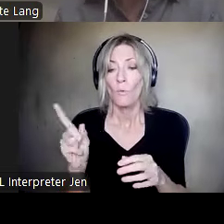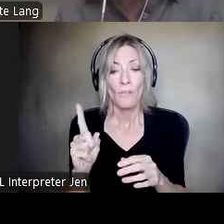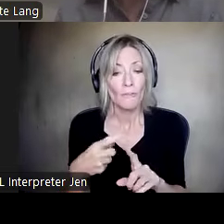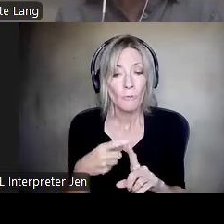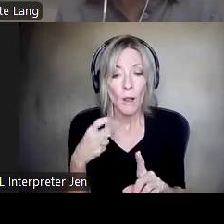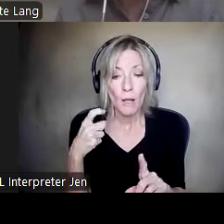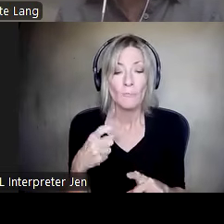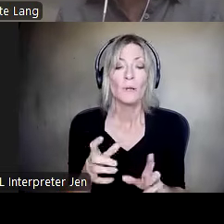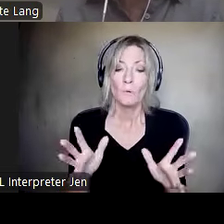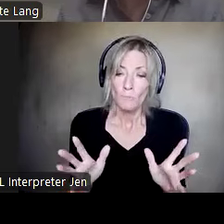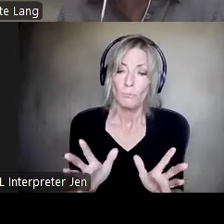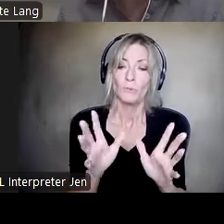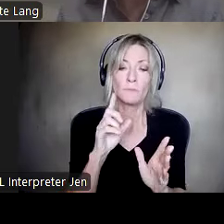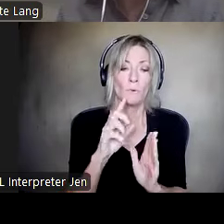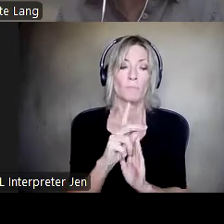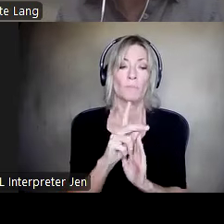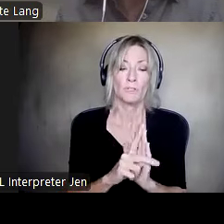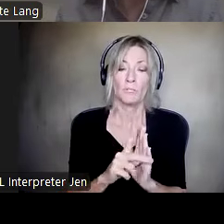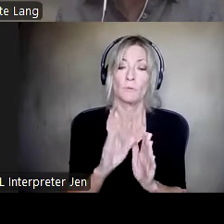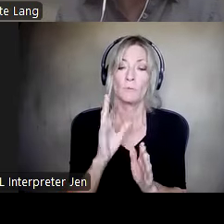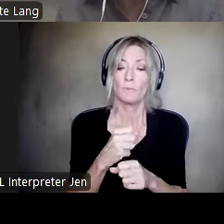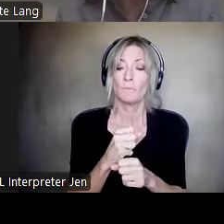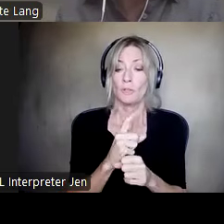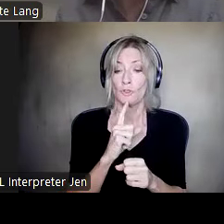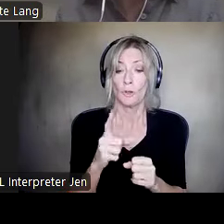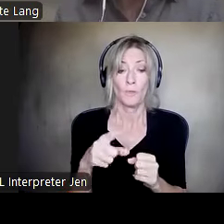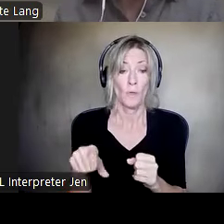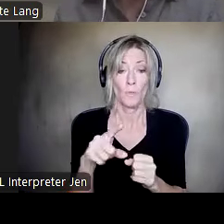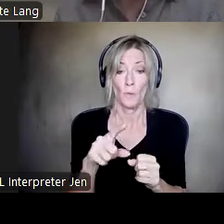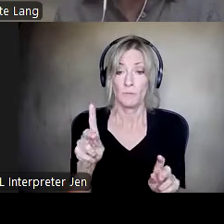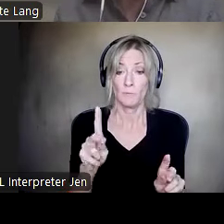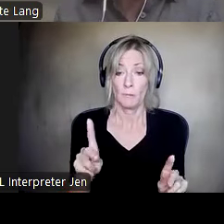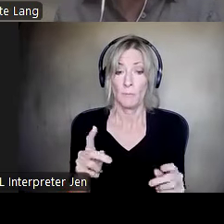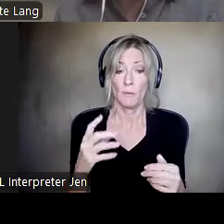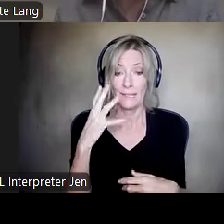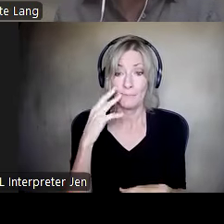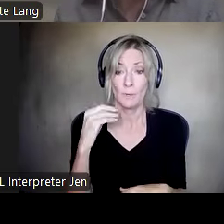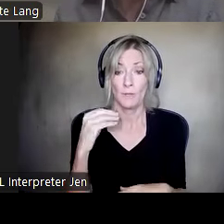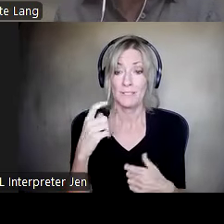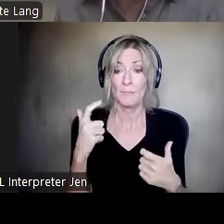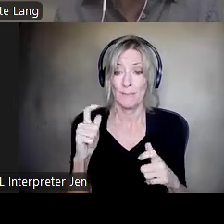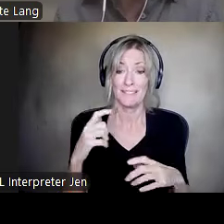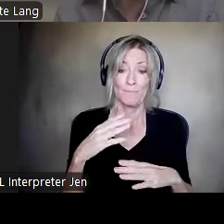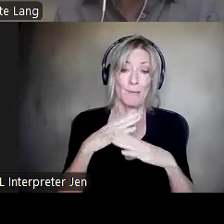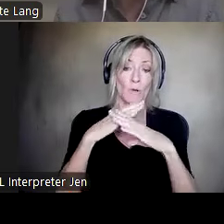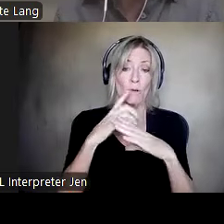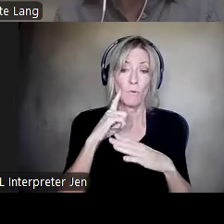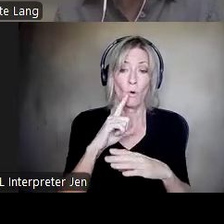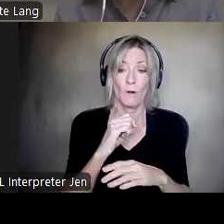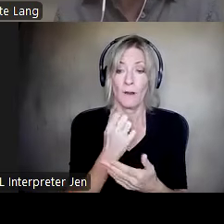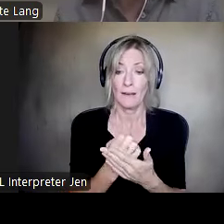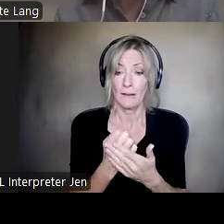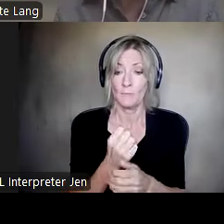for policies that will ensure that those experiencing the greatest barriers to economic